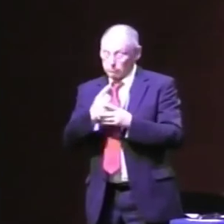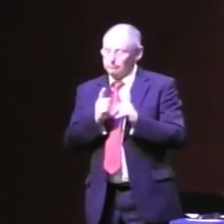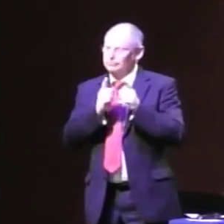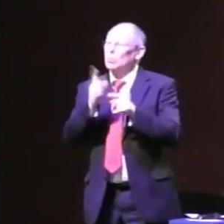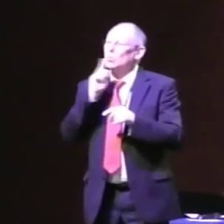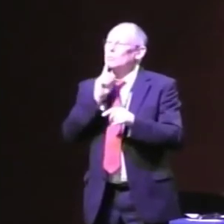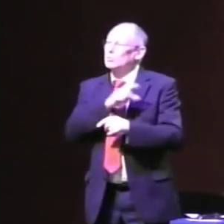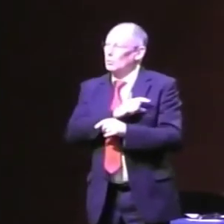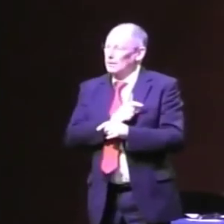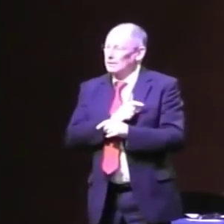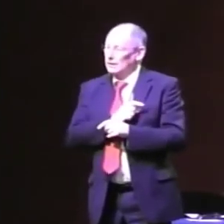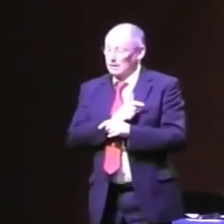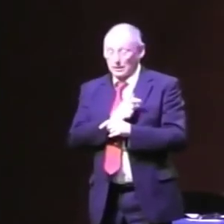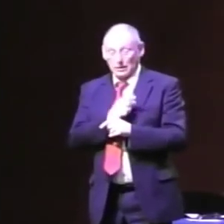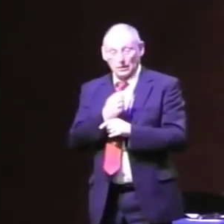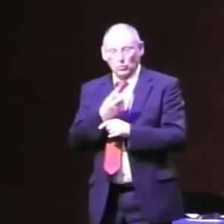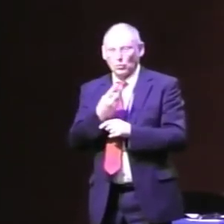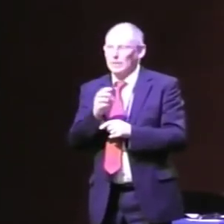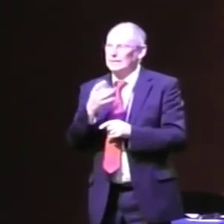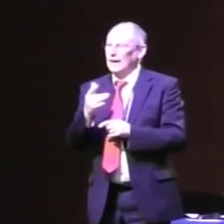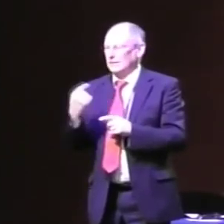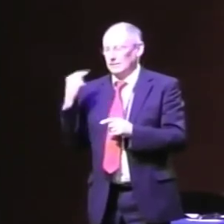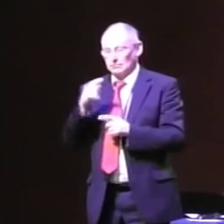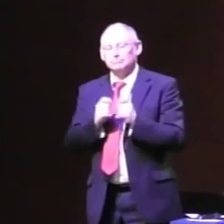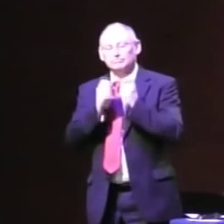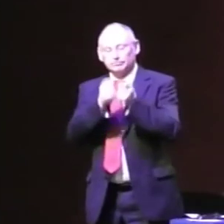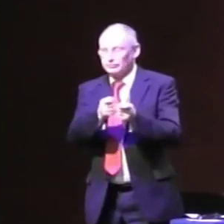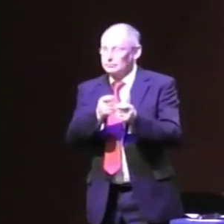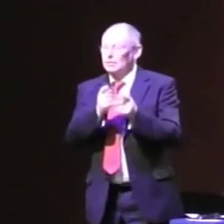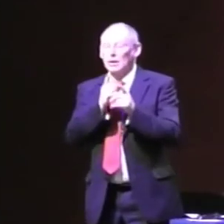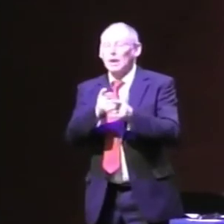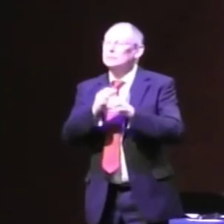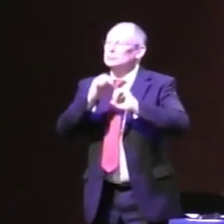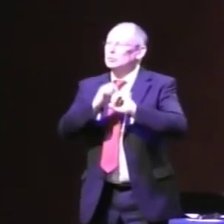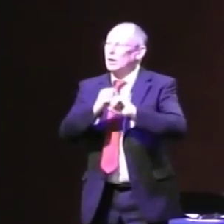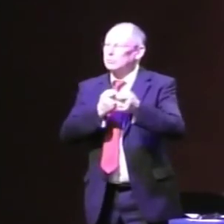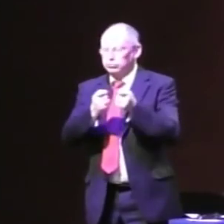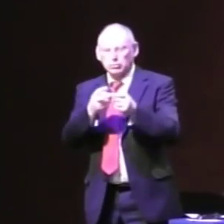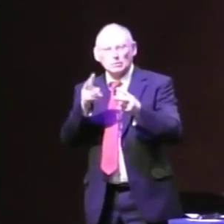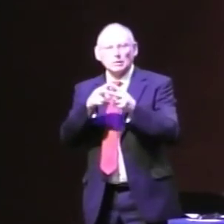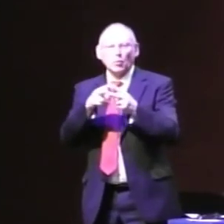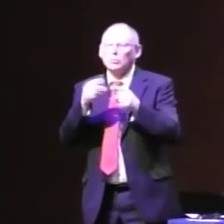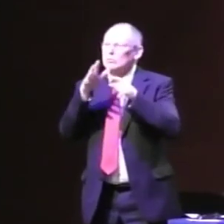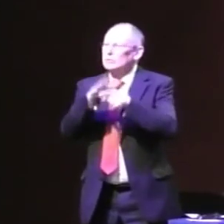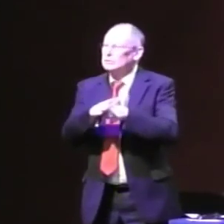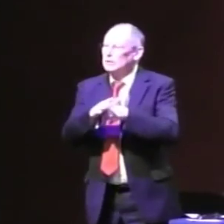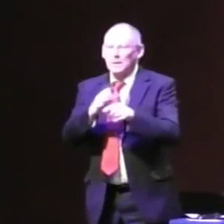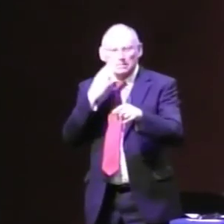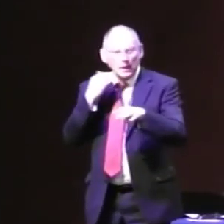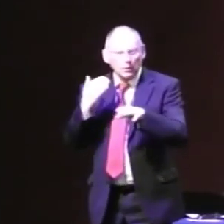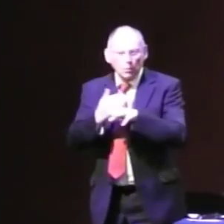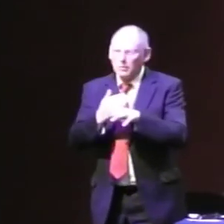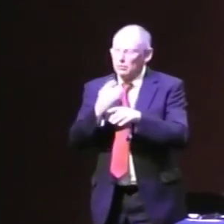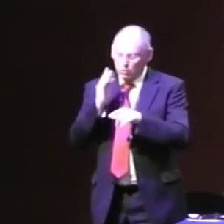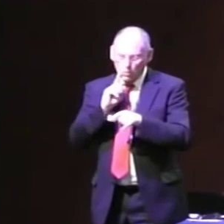Committee in 2010 and is currently chair and campaigns to highlight the double discrimination faced by black women in the